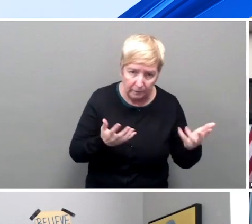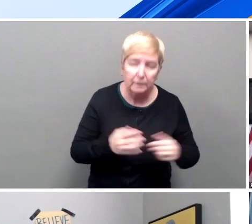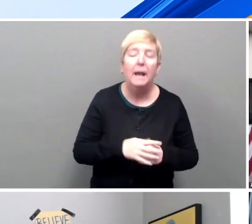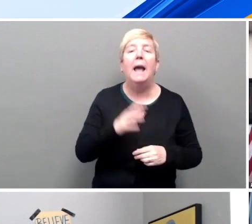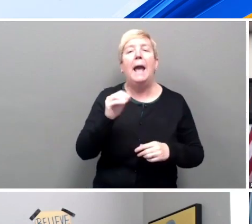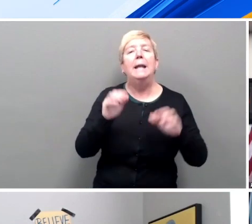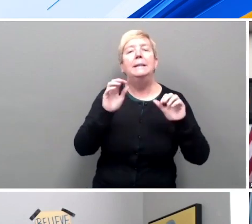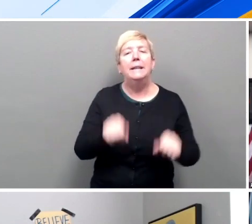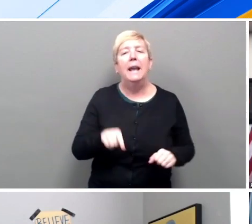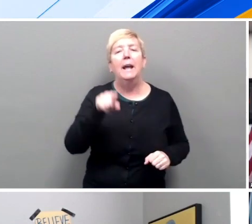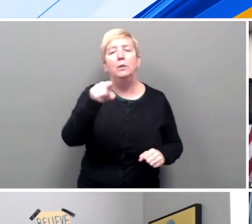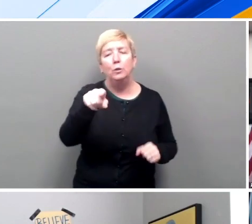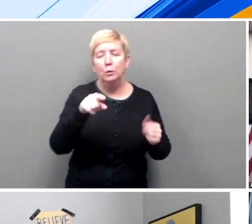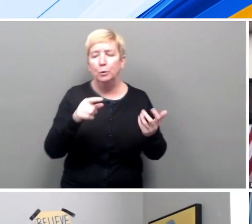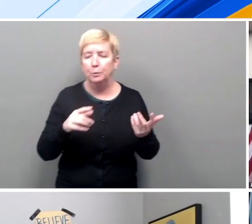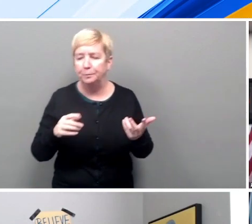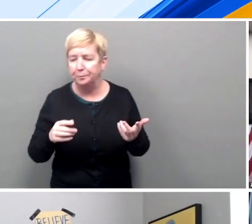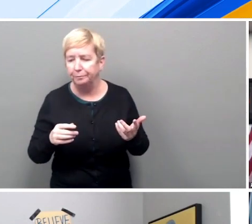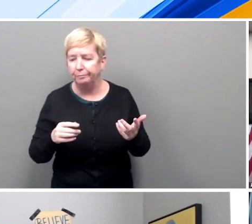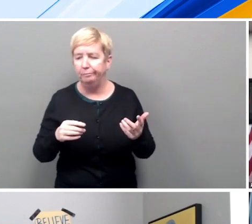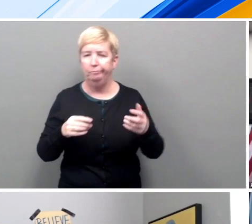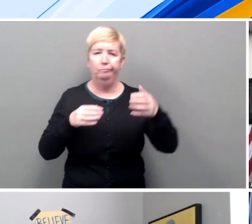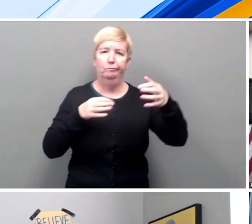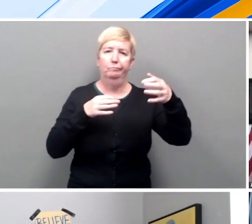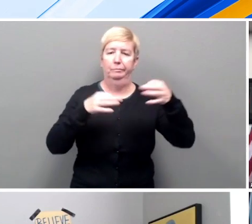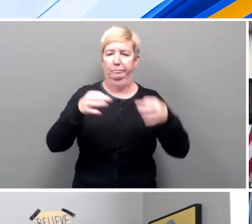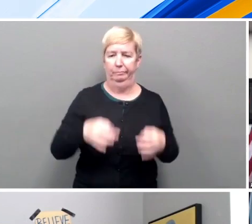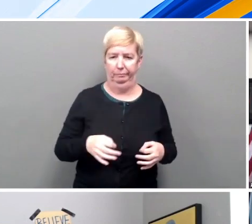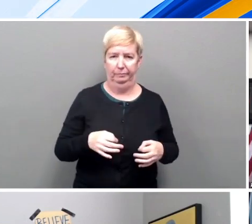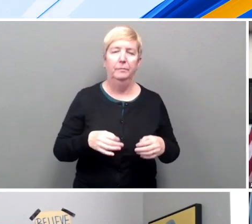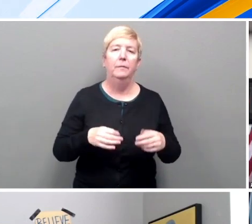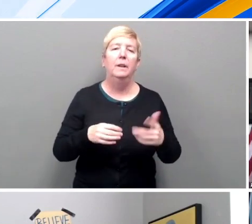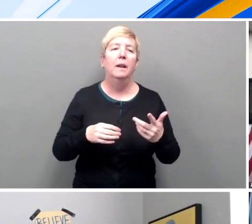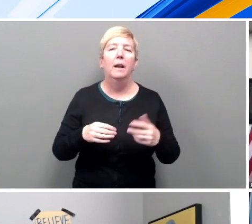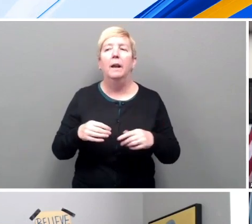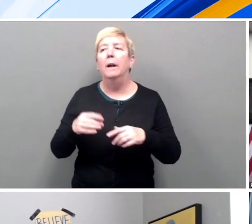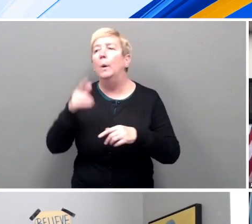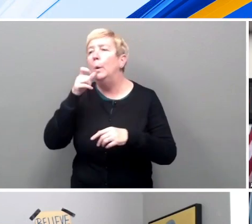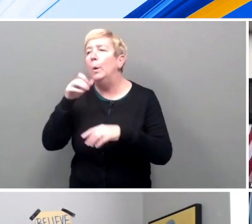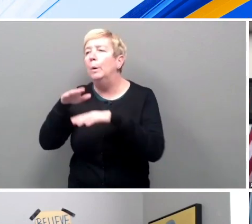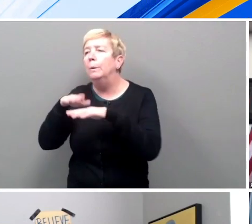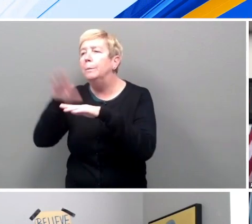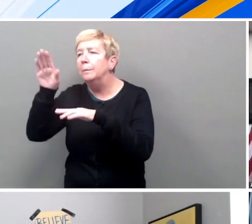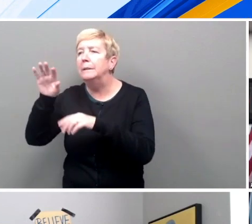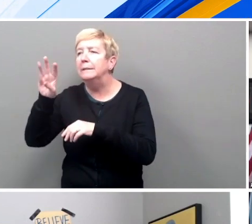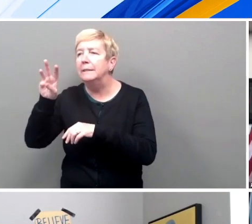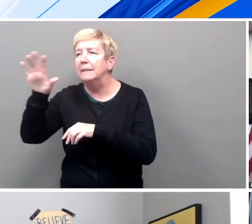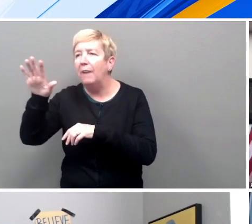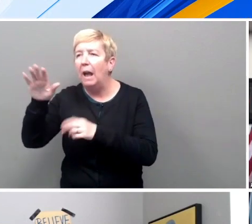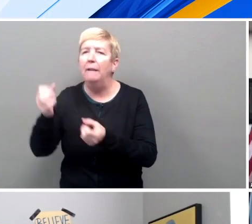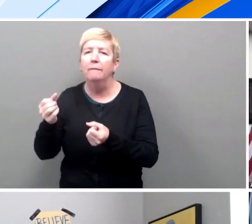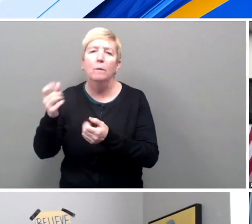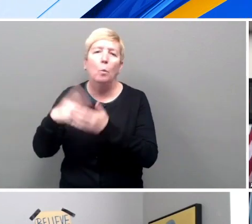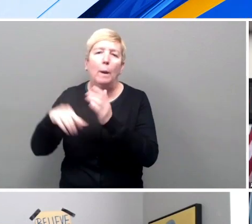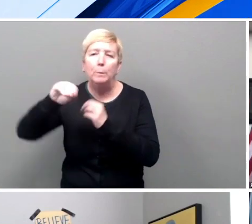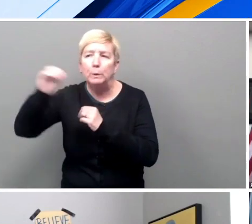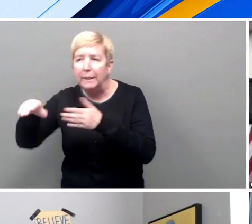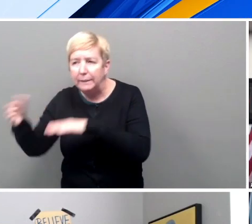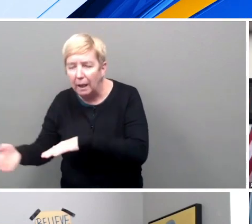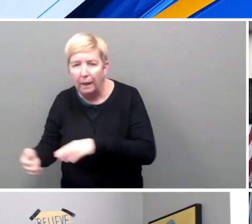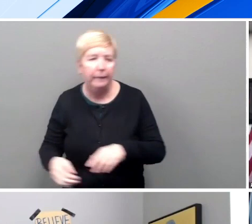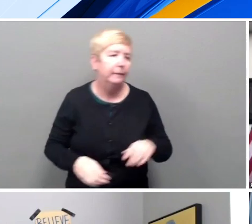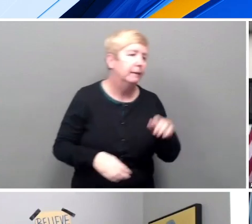case fatality rates for the, say, over 65 as compared to 0 to 17? Thank